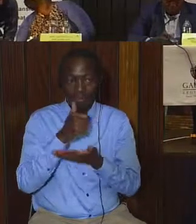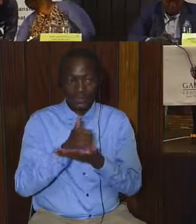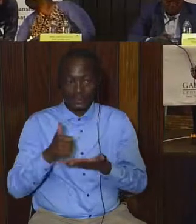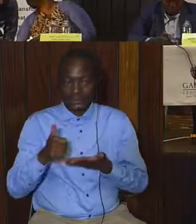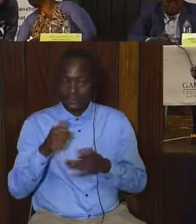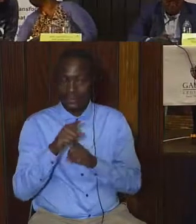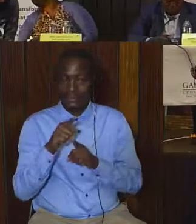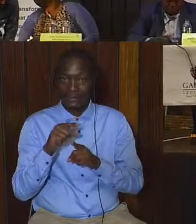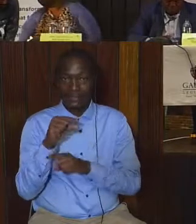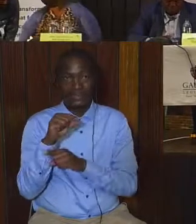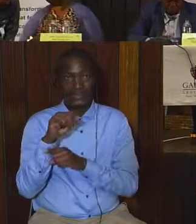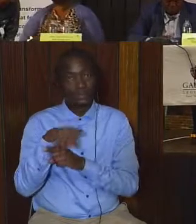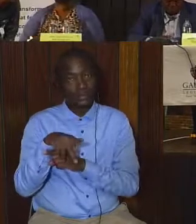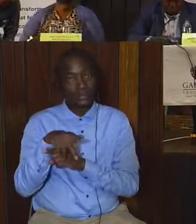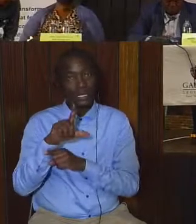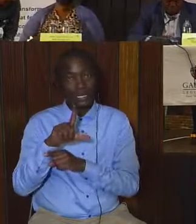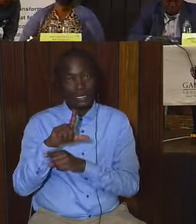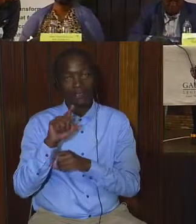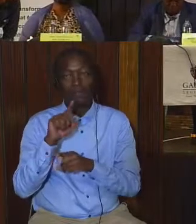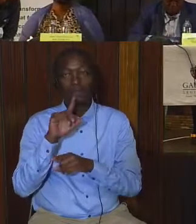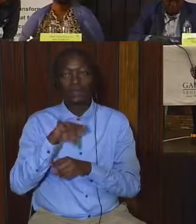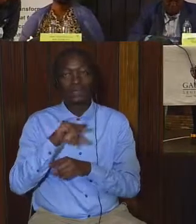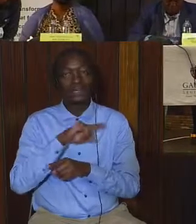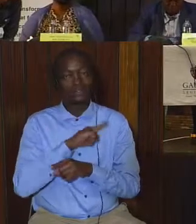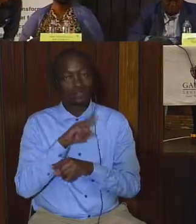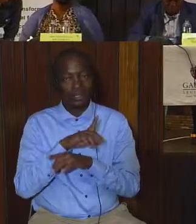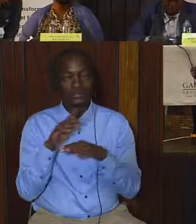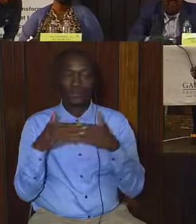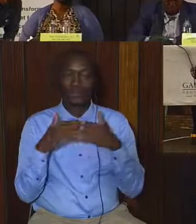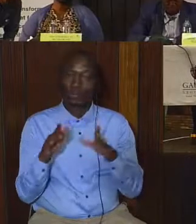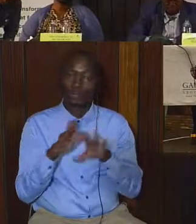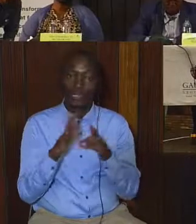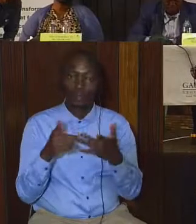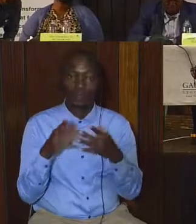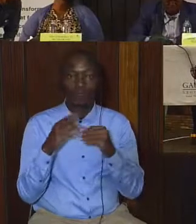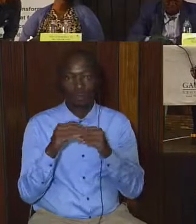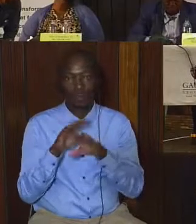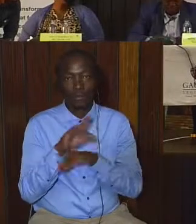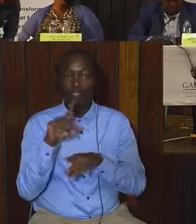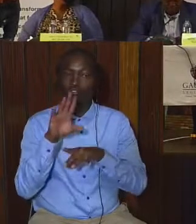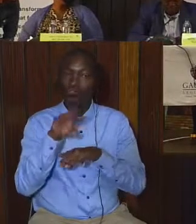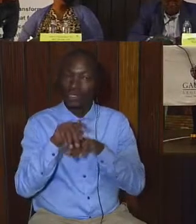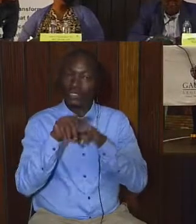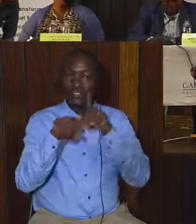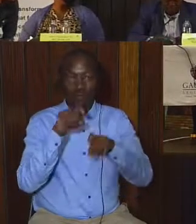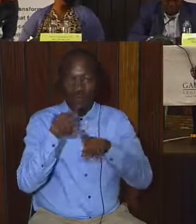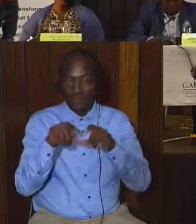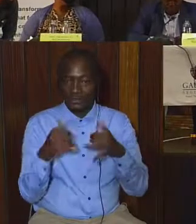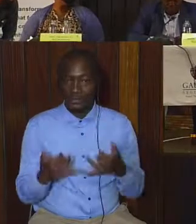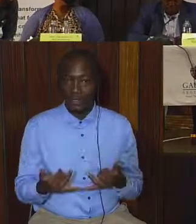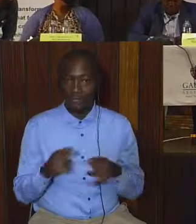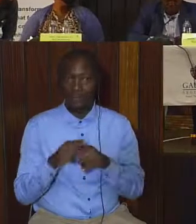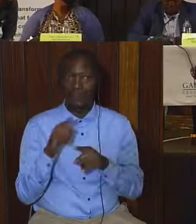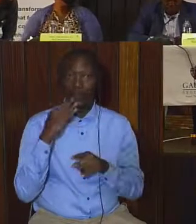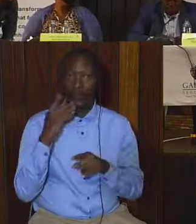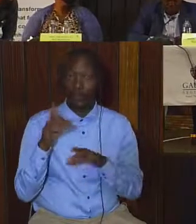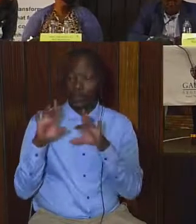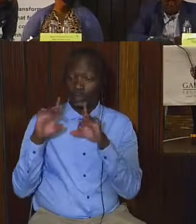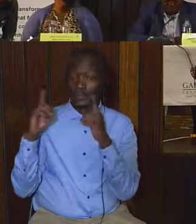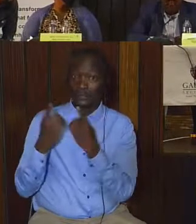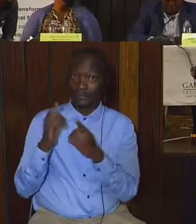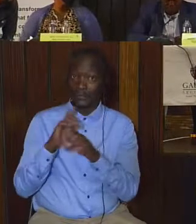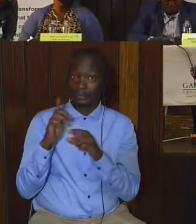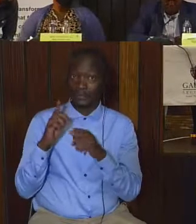15th. So that's why I opened up for members to ask questions now. When the department presents,